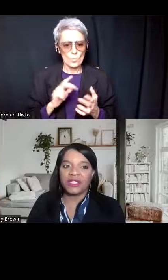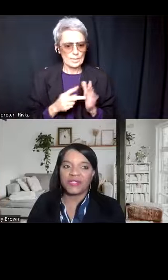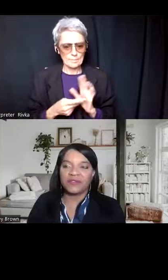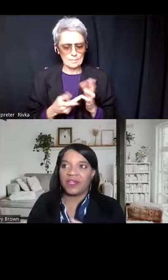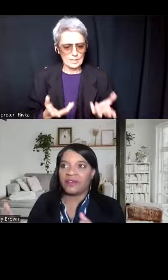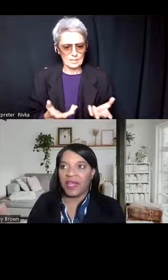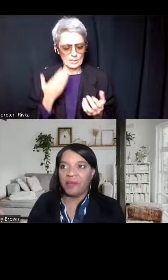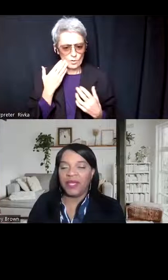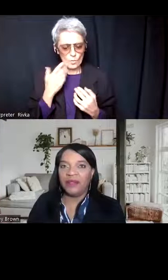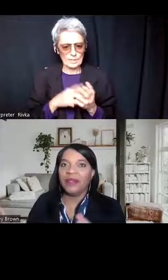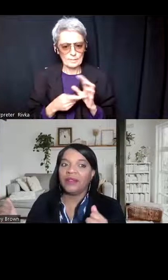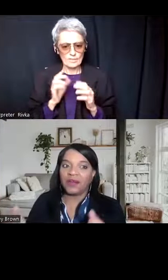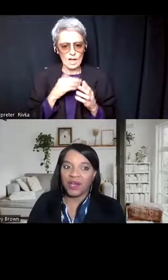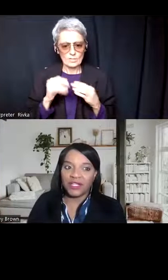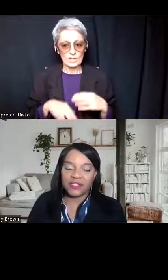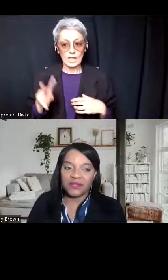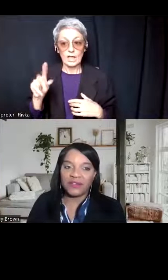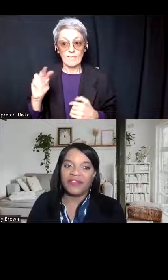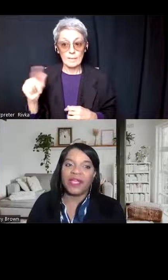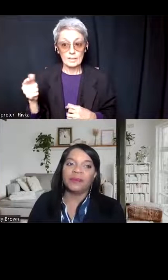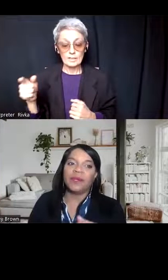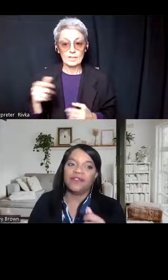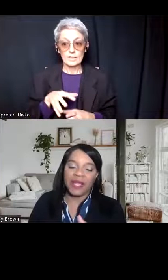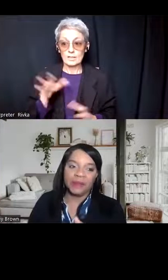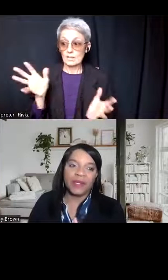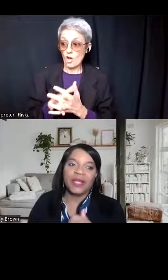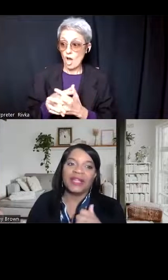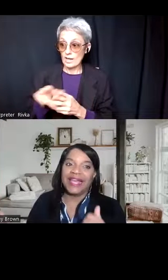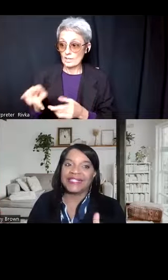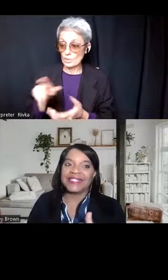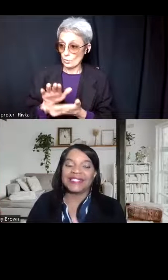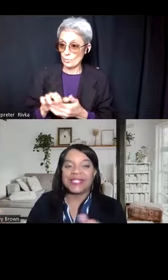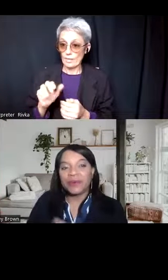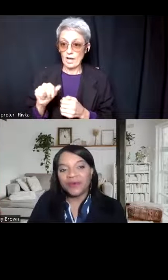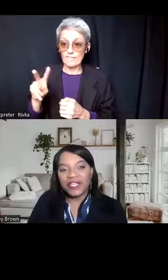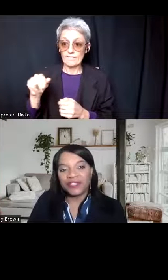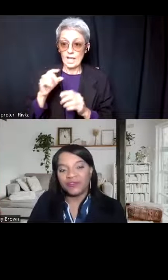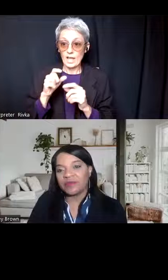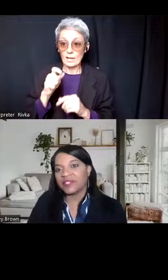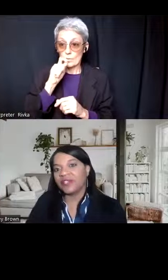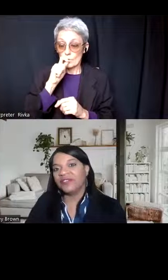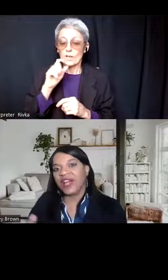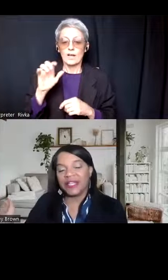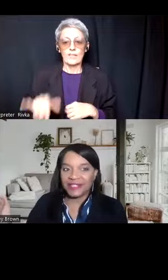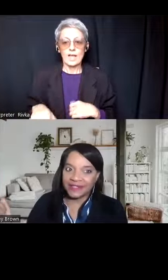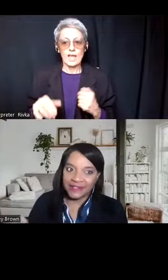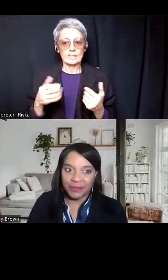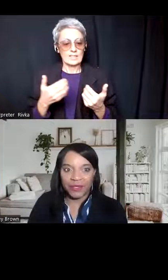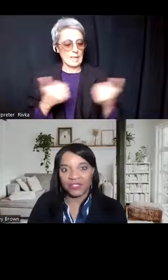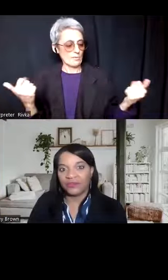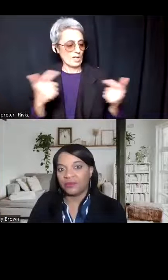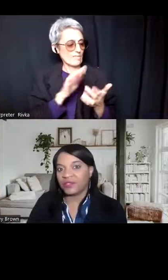our students? If they are vaping, they're caught at school with a vape, that's a separation from the school environment. That's